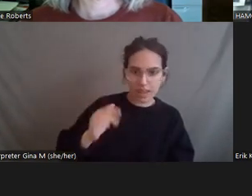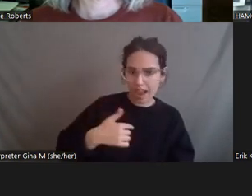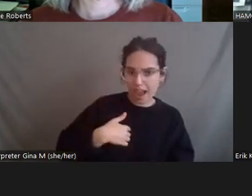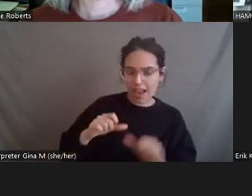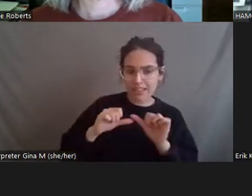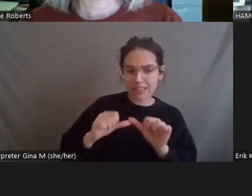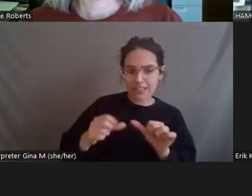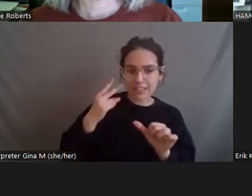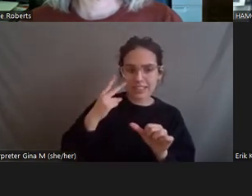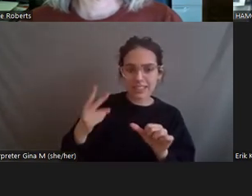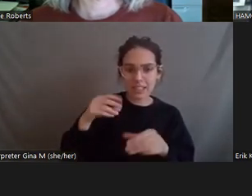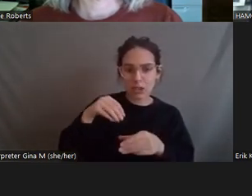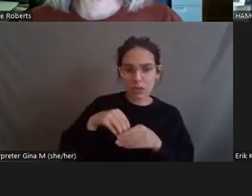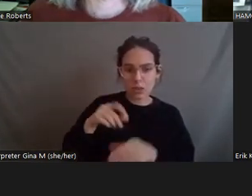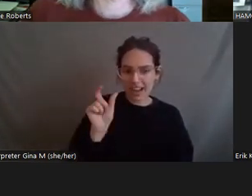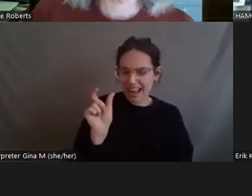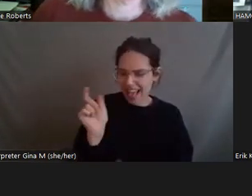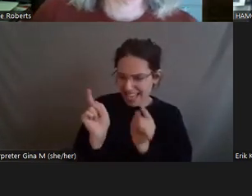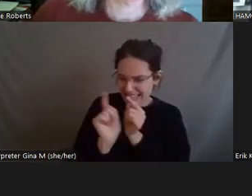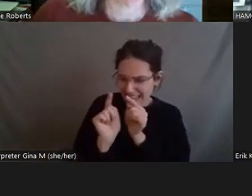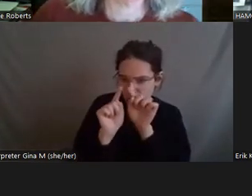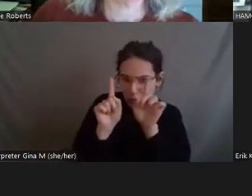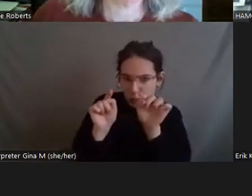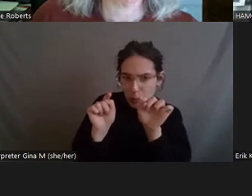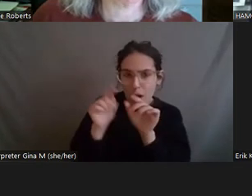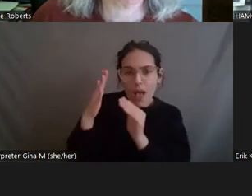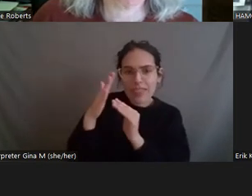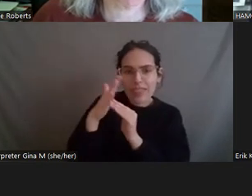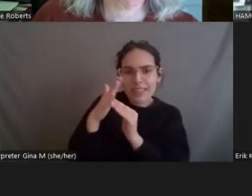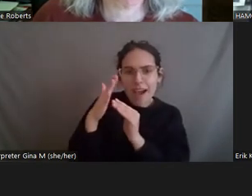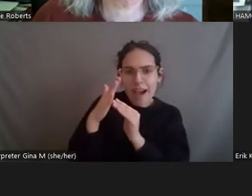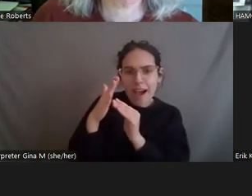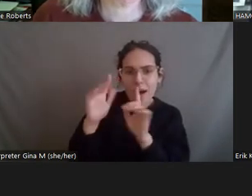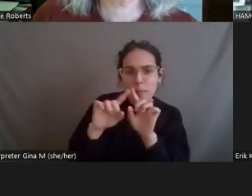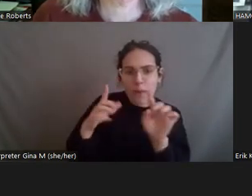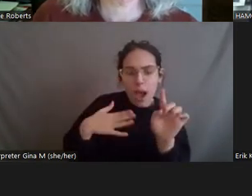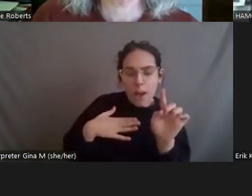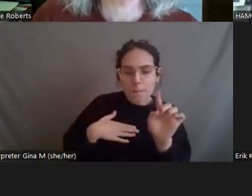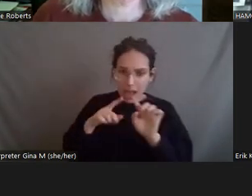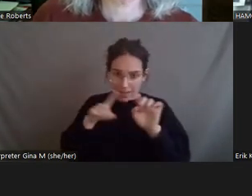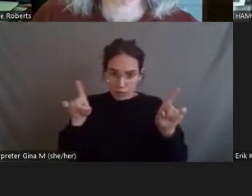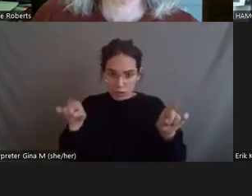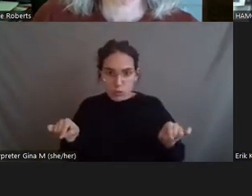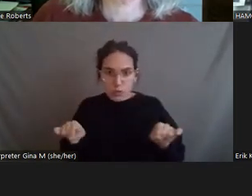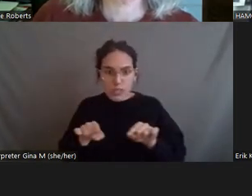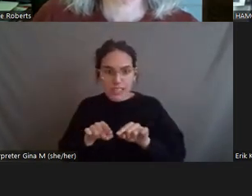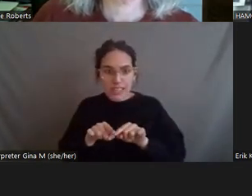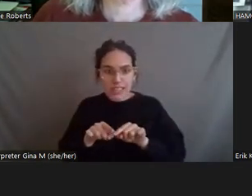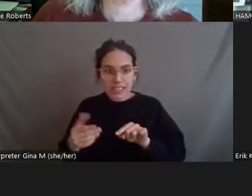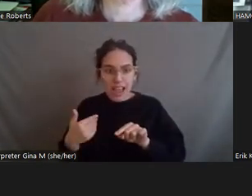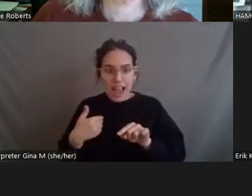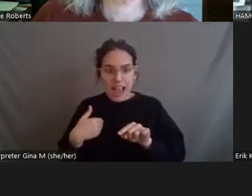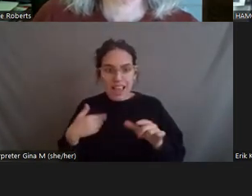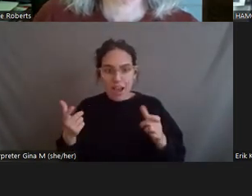see you in the little square on top, but on my screen, I have this great